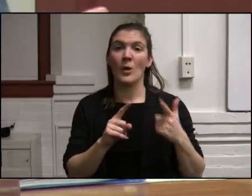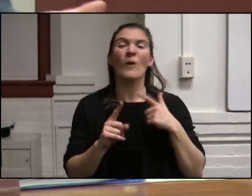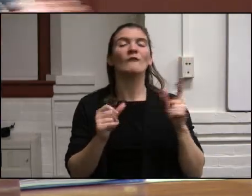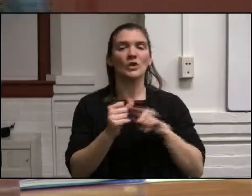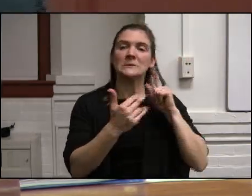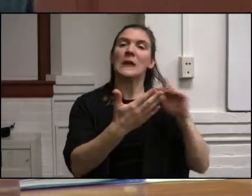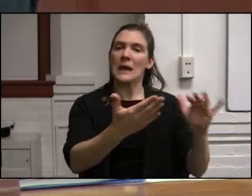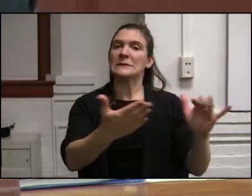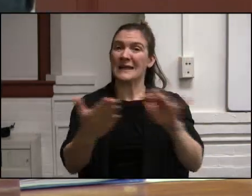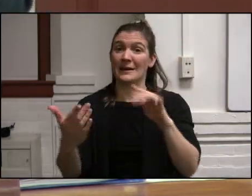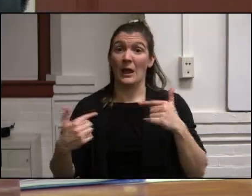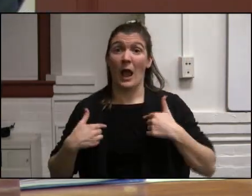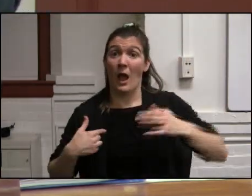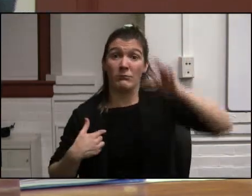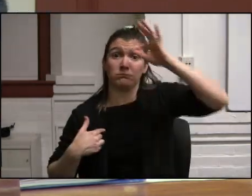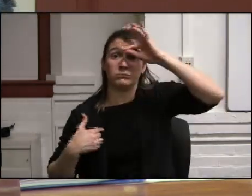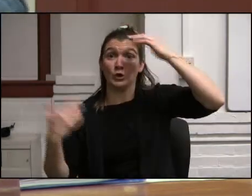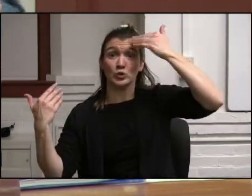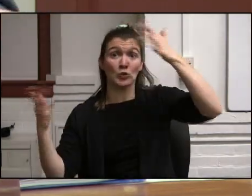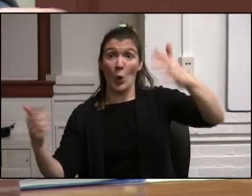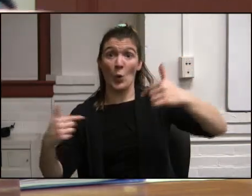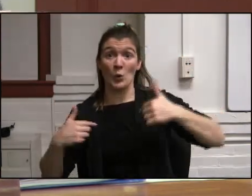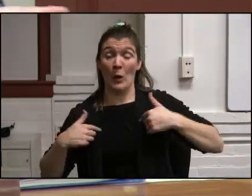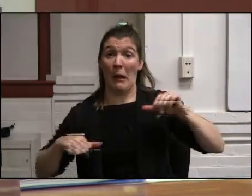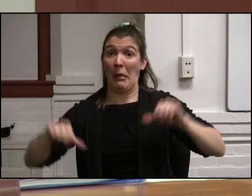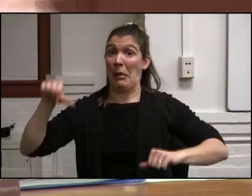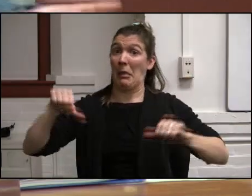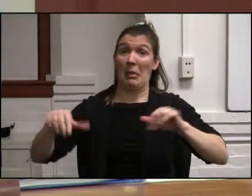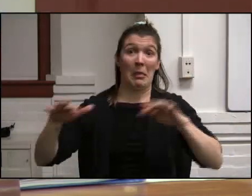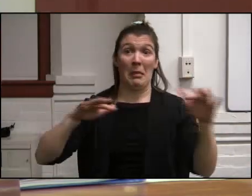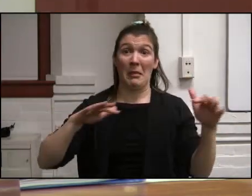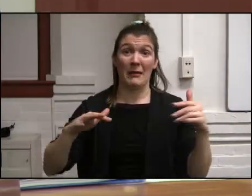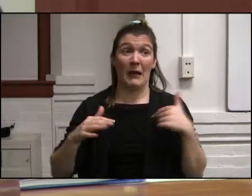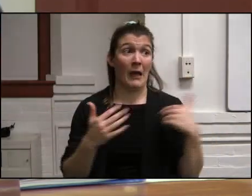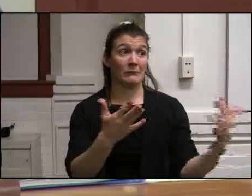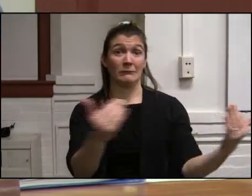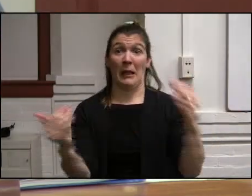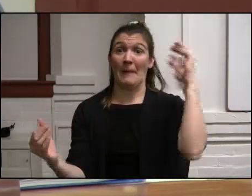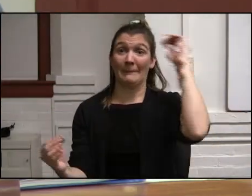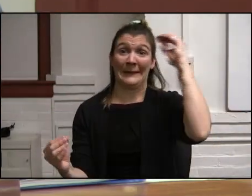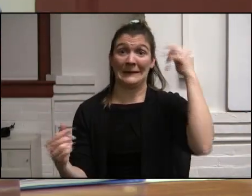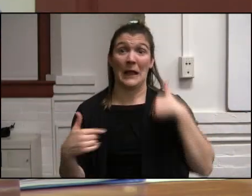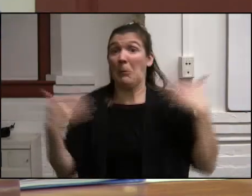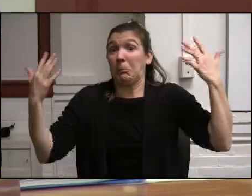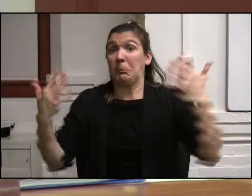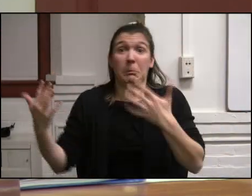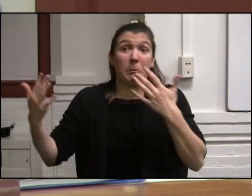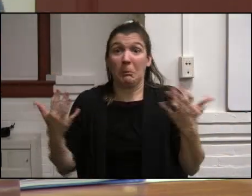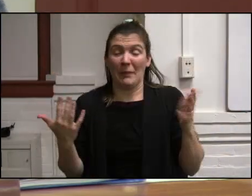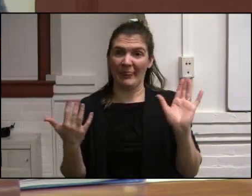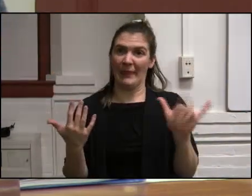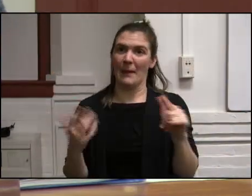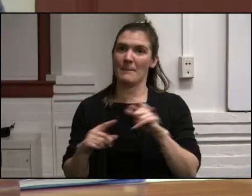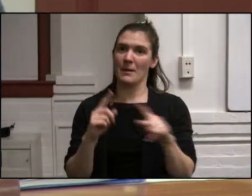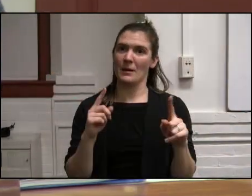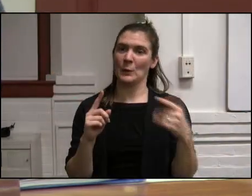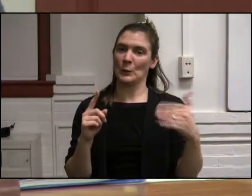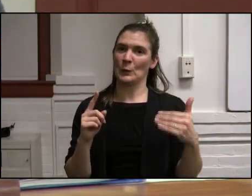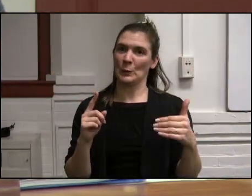it, right? Because like we don't know. I'm not an expert in this. I'm taking opinions from folks that know more than I do,